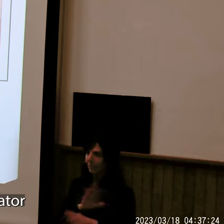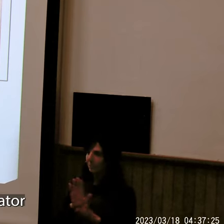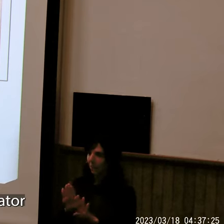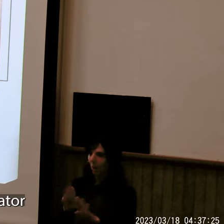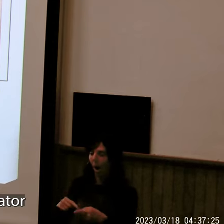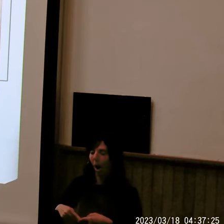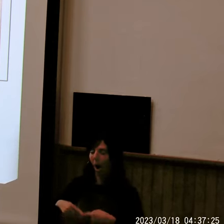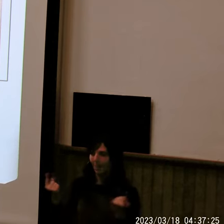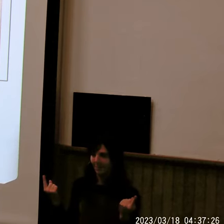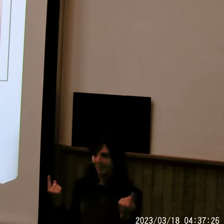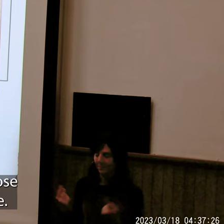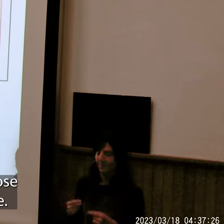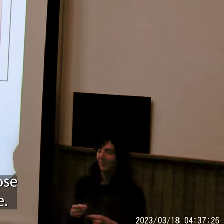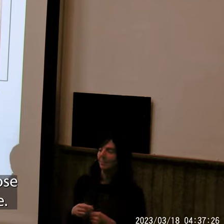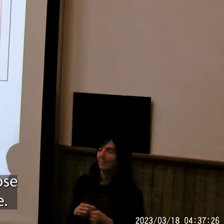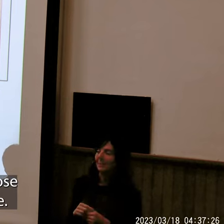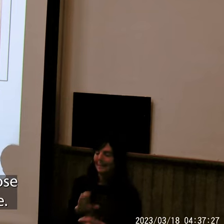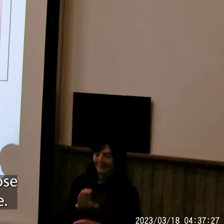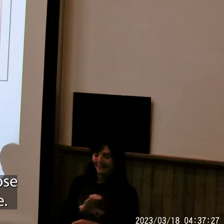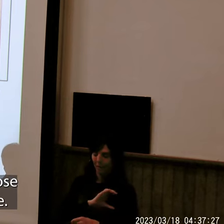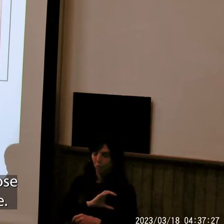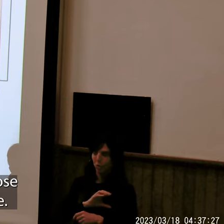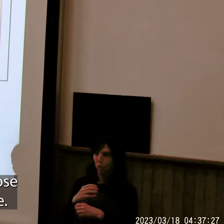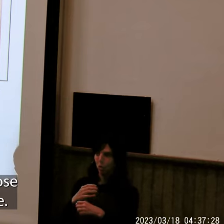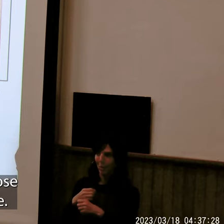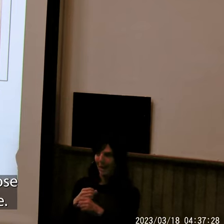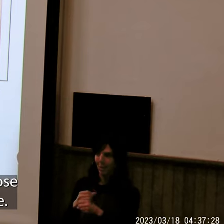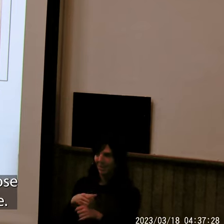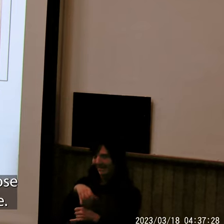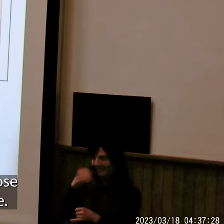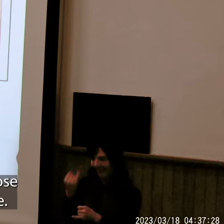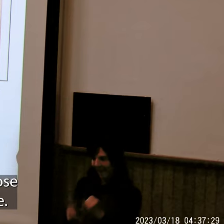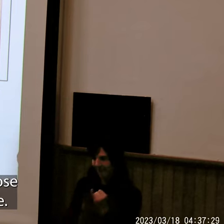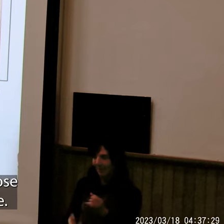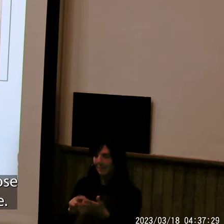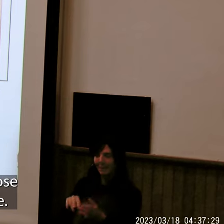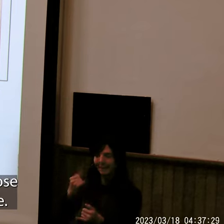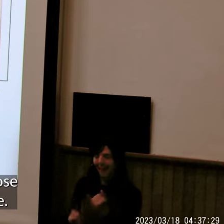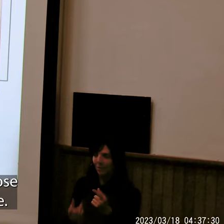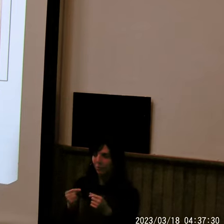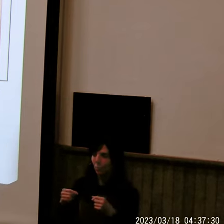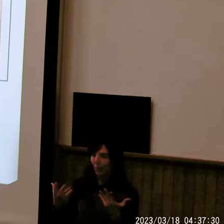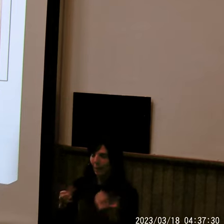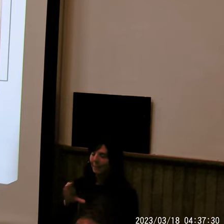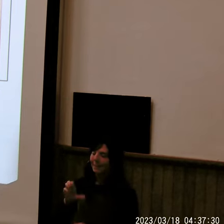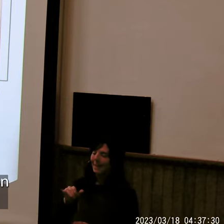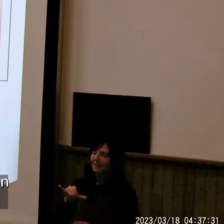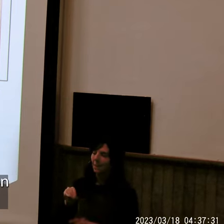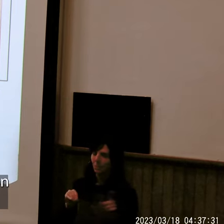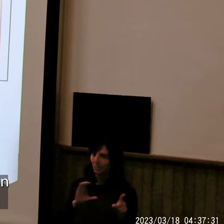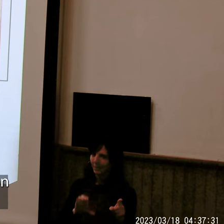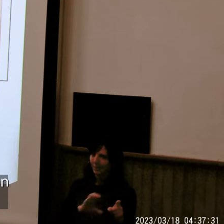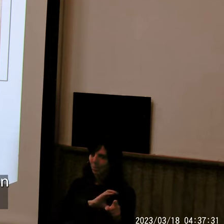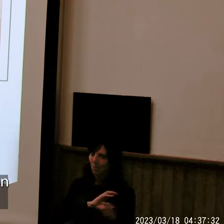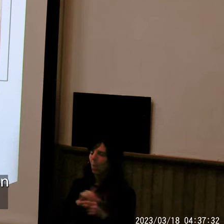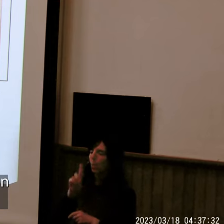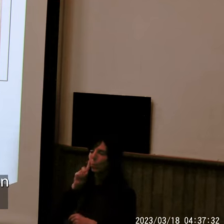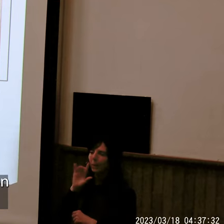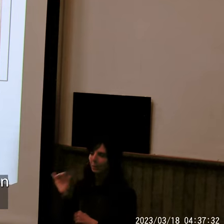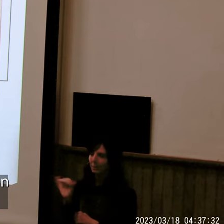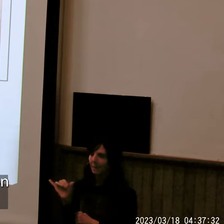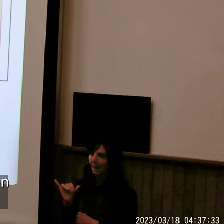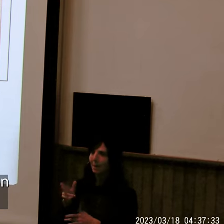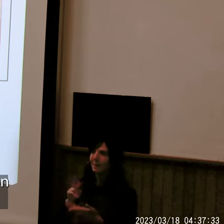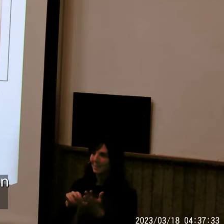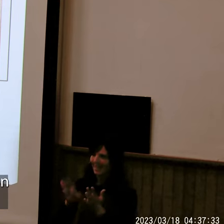with a character creator. The very last thing you do is choose what you want Cassio to look like. This marks both a